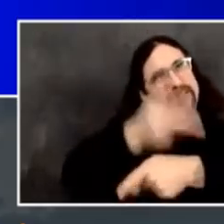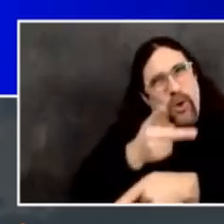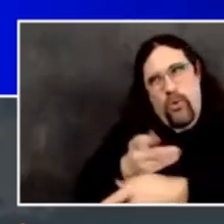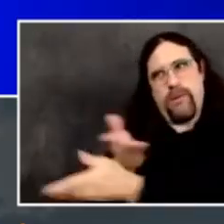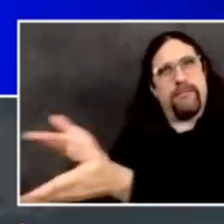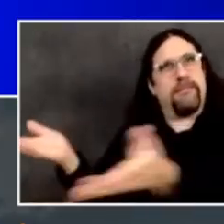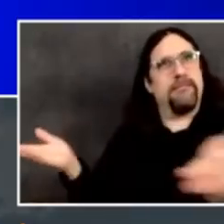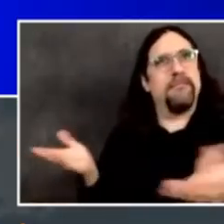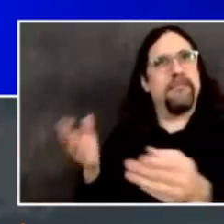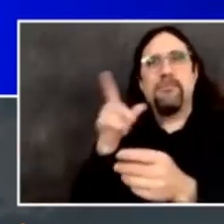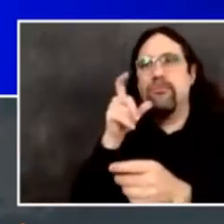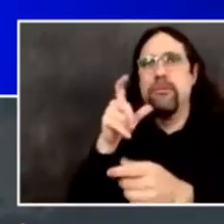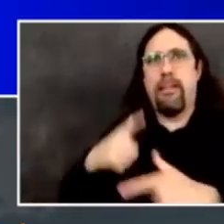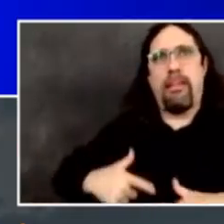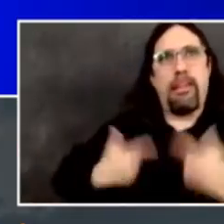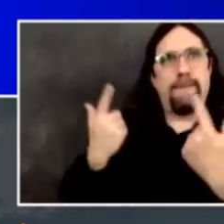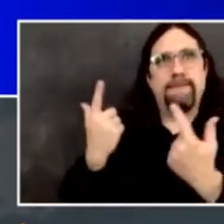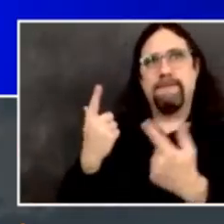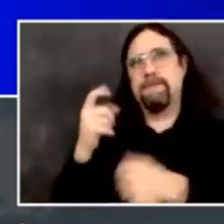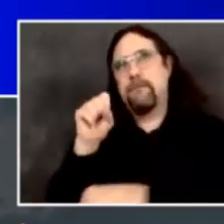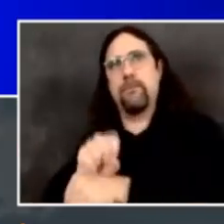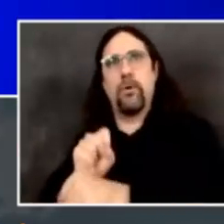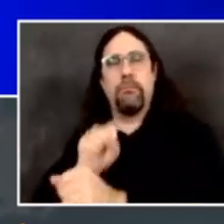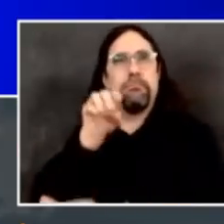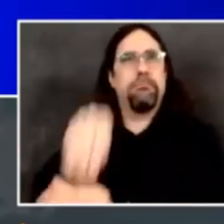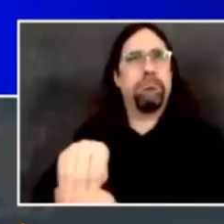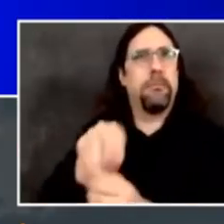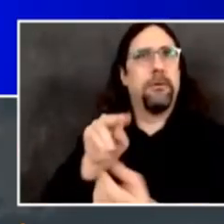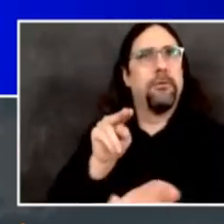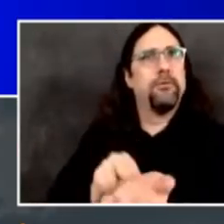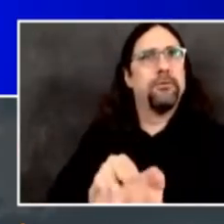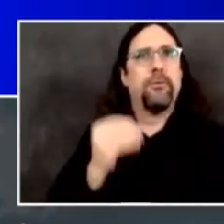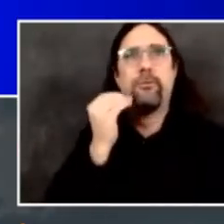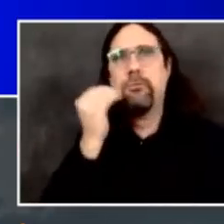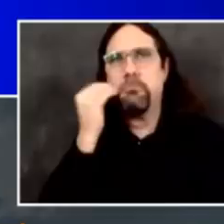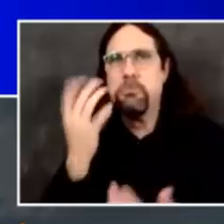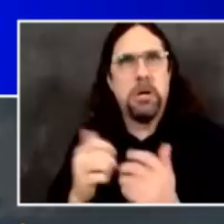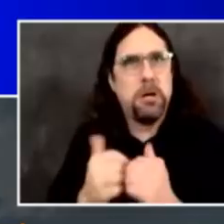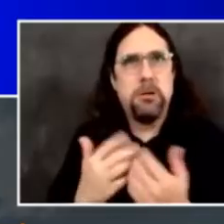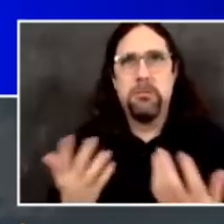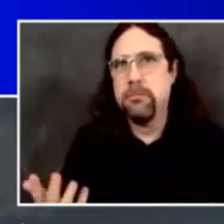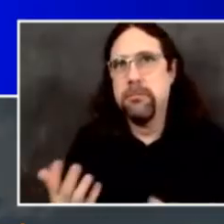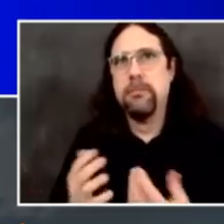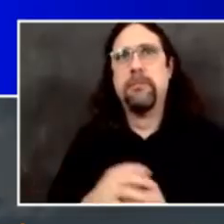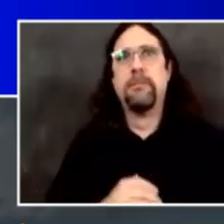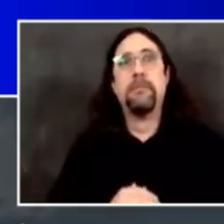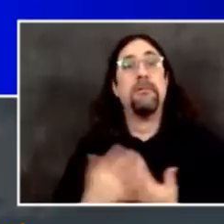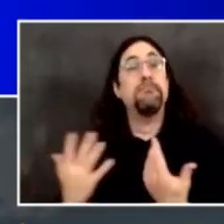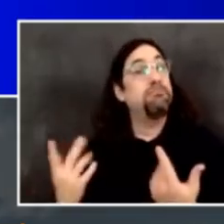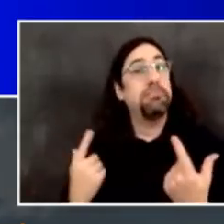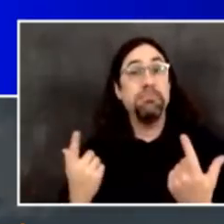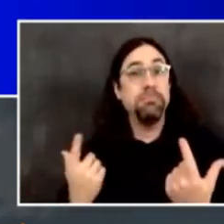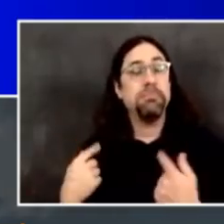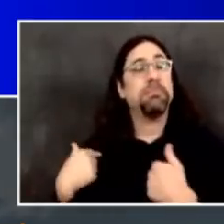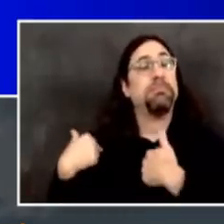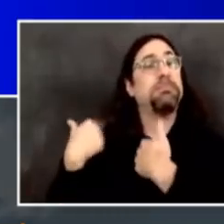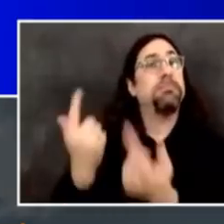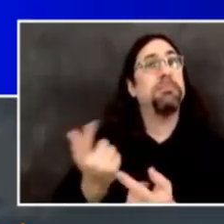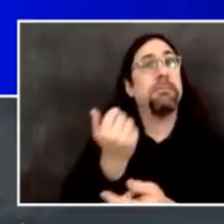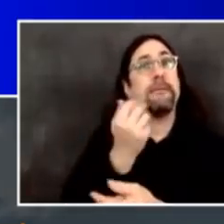Over the last weeks, we've sent 10 million pieces of personal protective